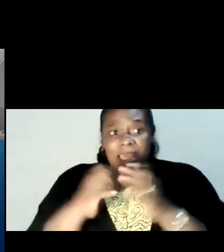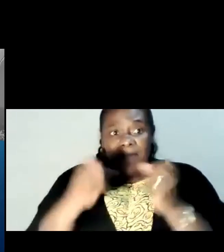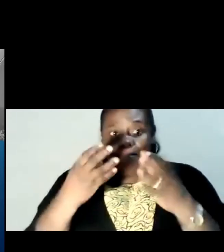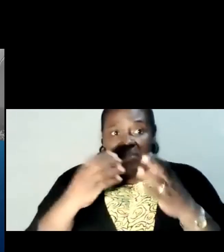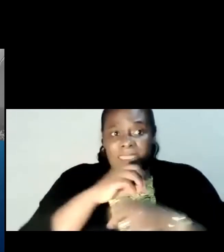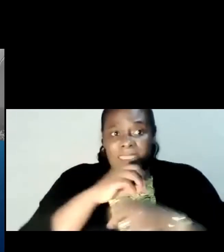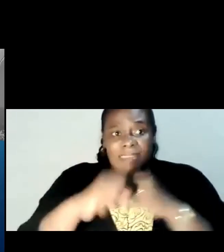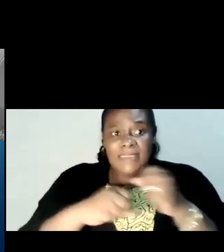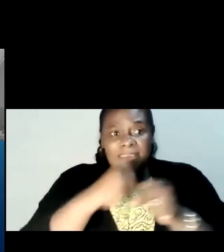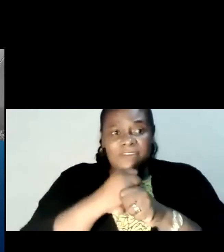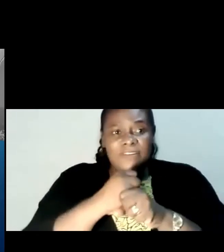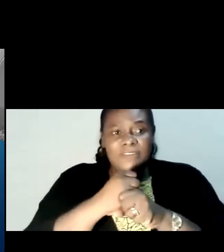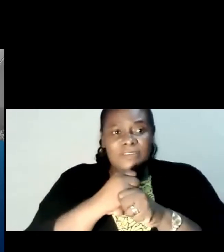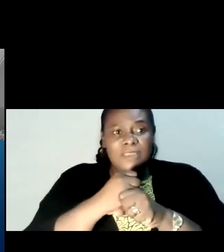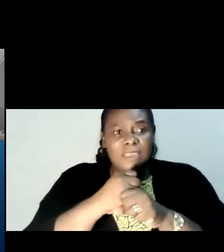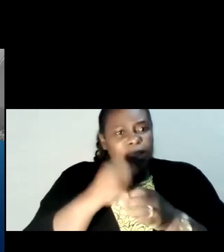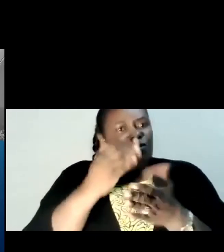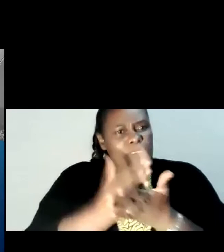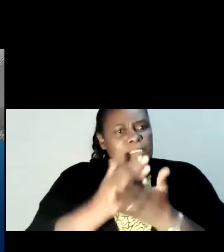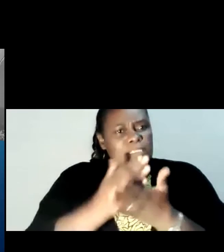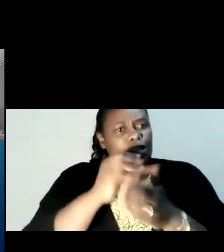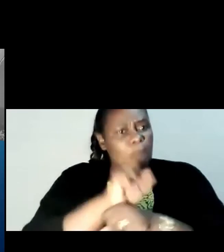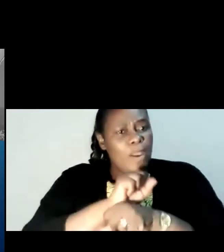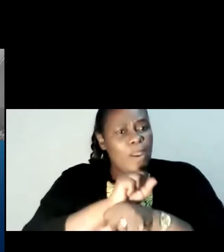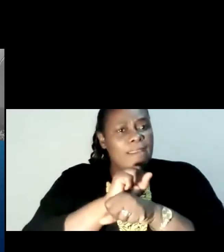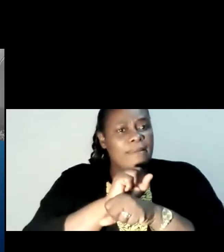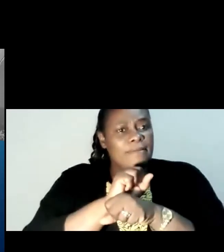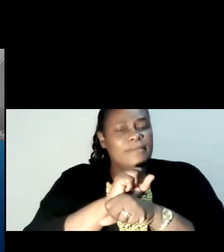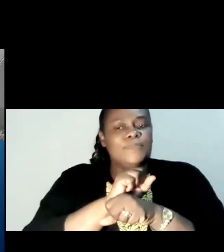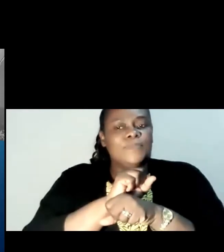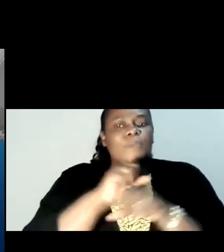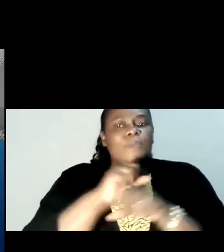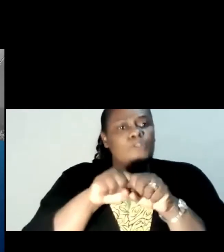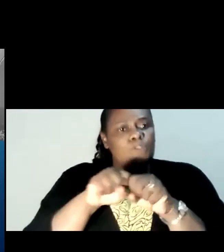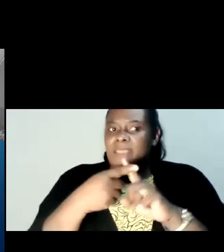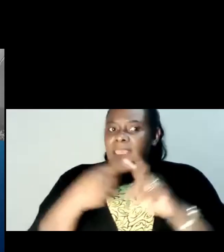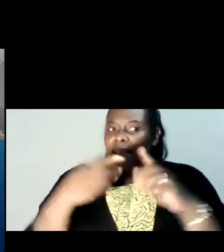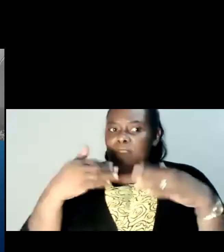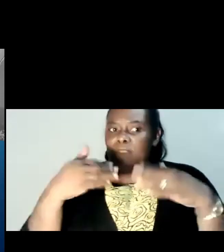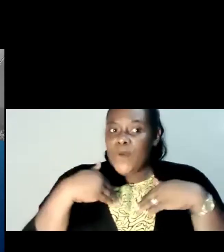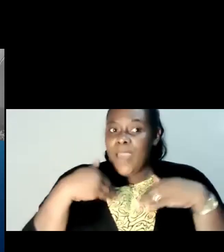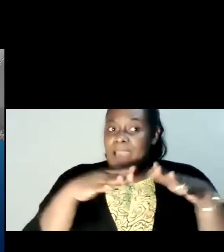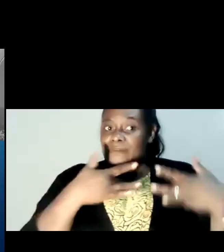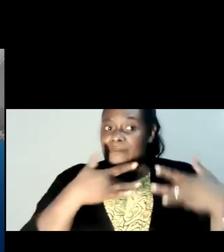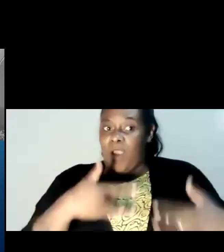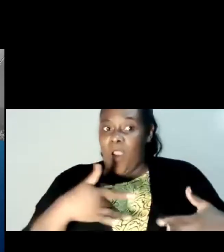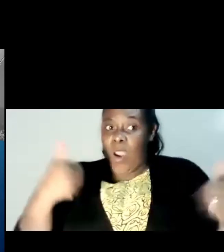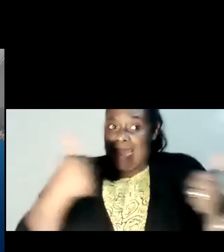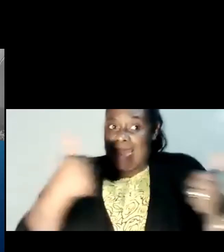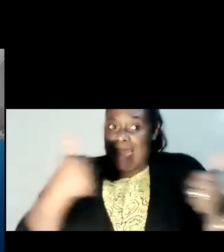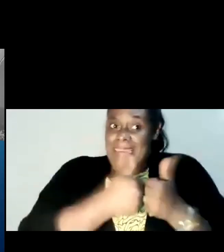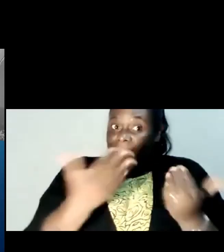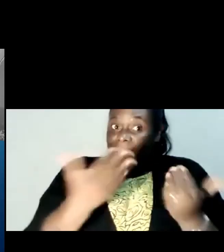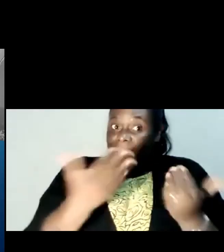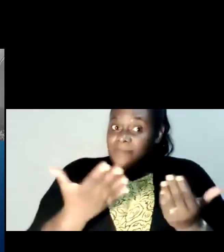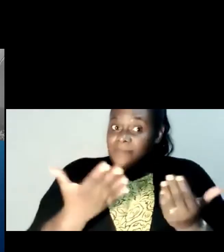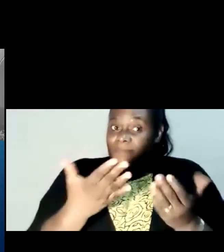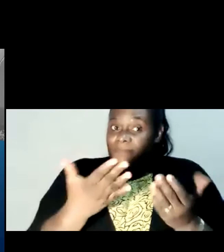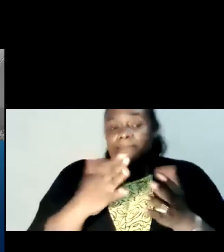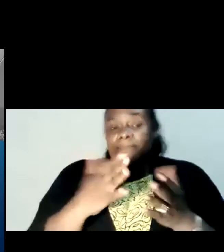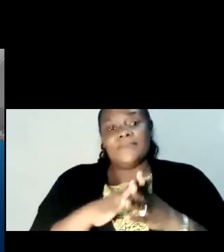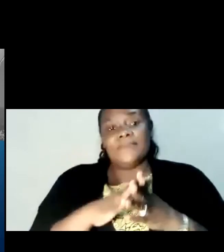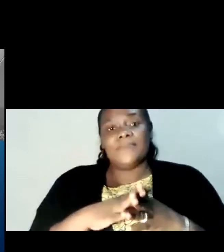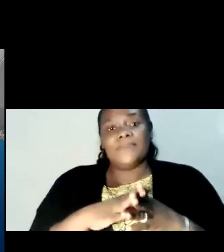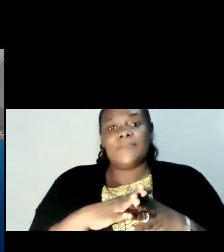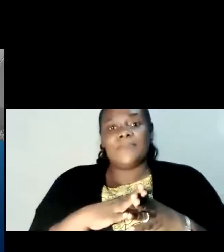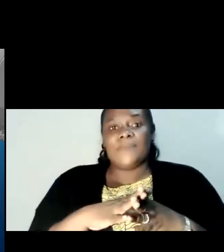So this can lead to heart failure. It can lead to, again, things like heart